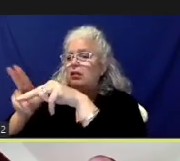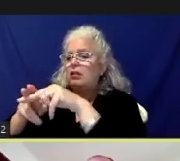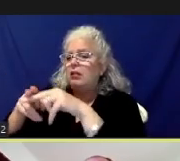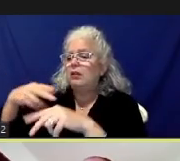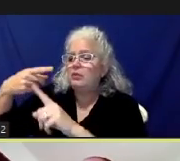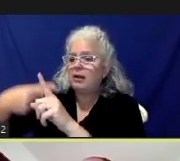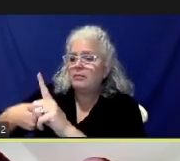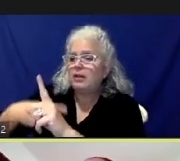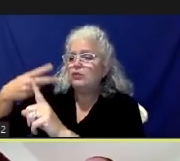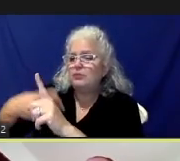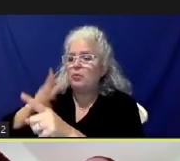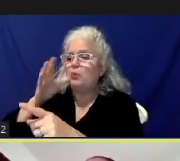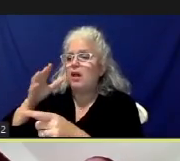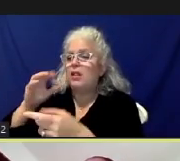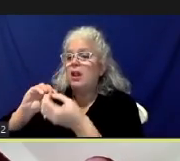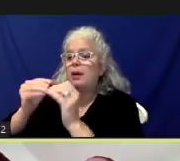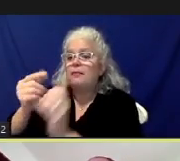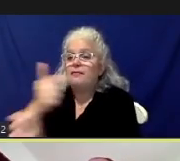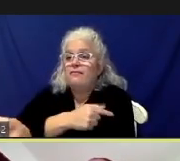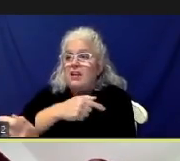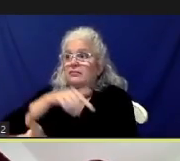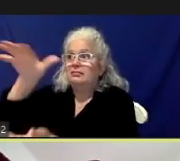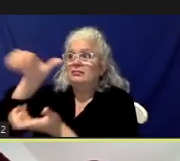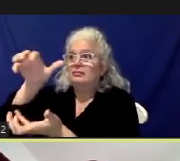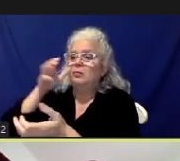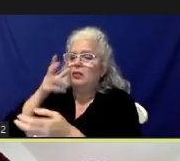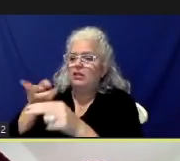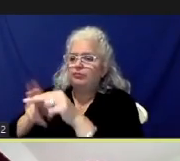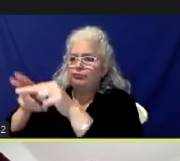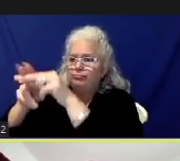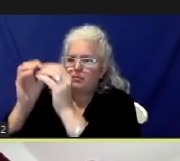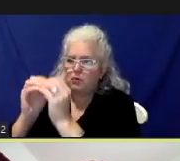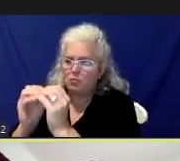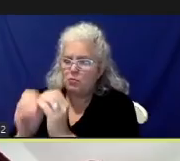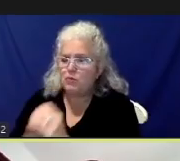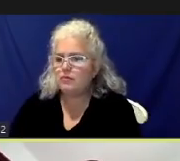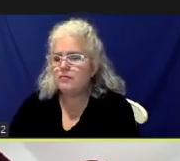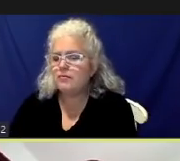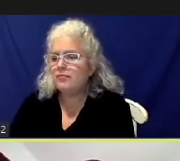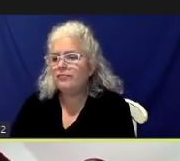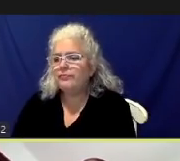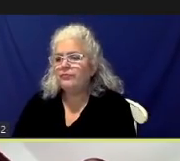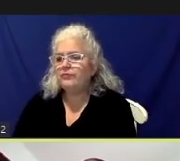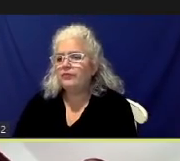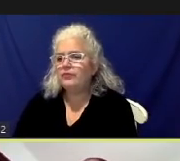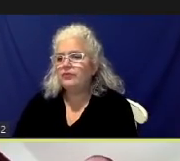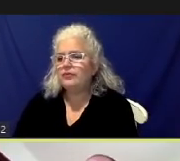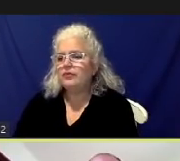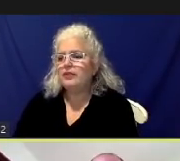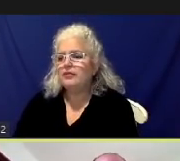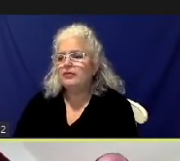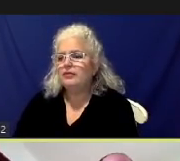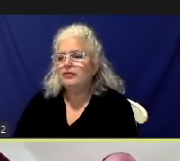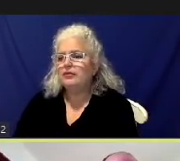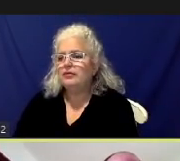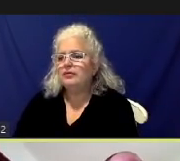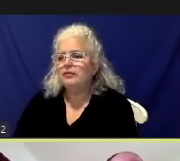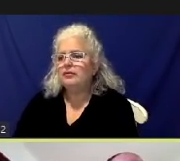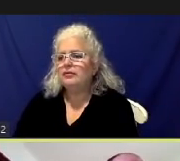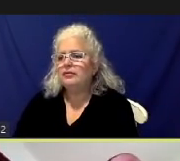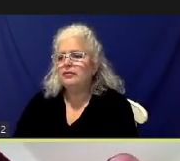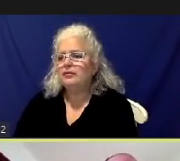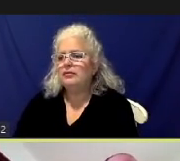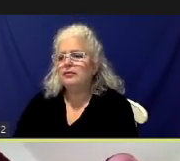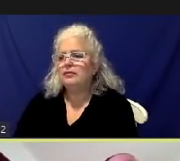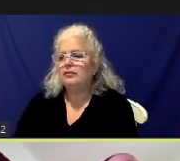the longer that we're going through this, the longer these vaccine companies have to increase sort of production.